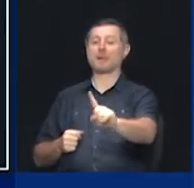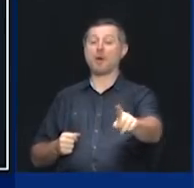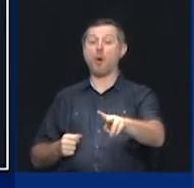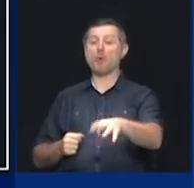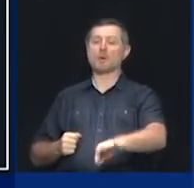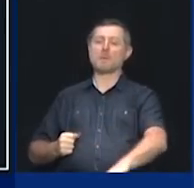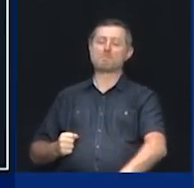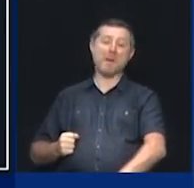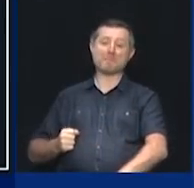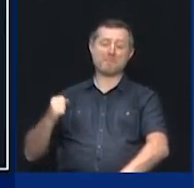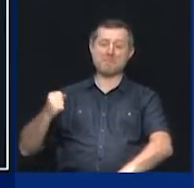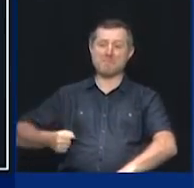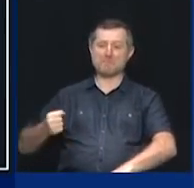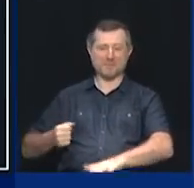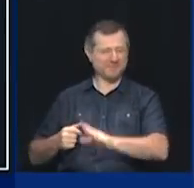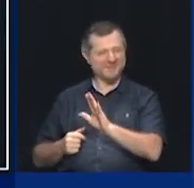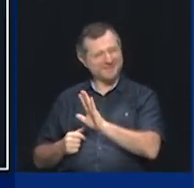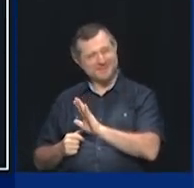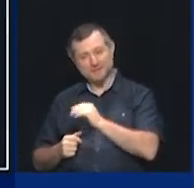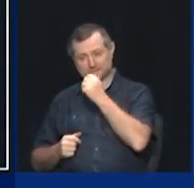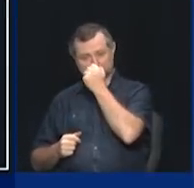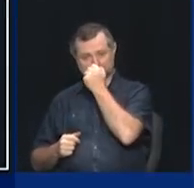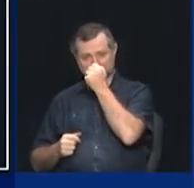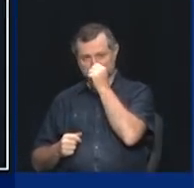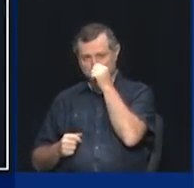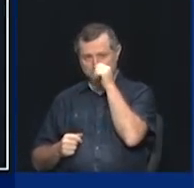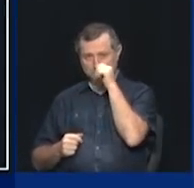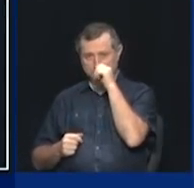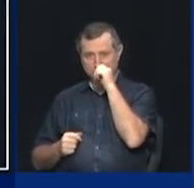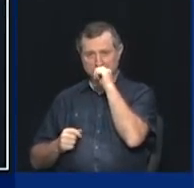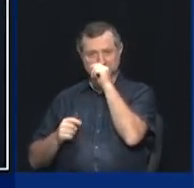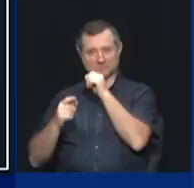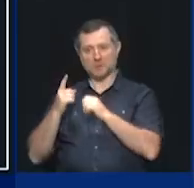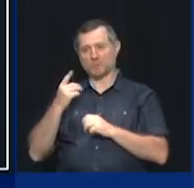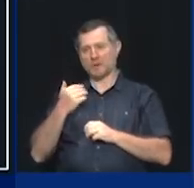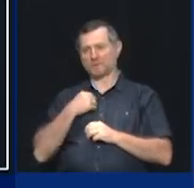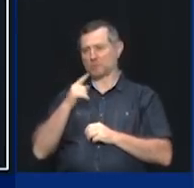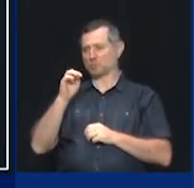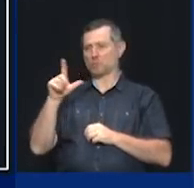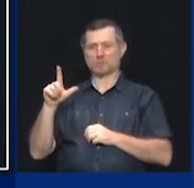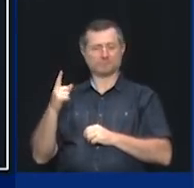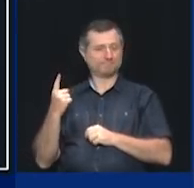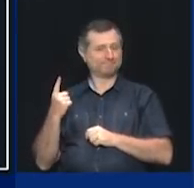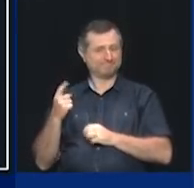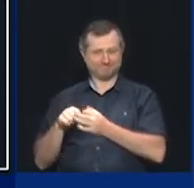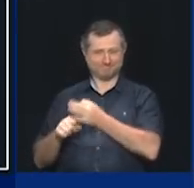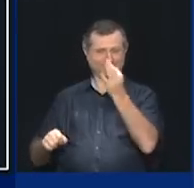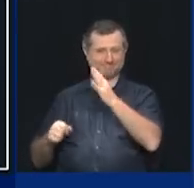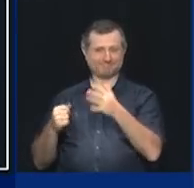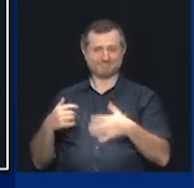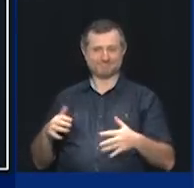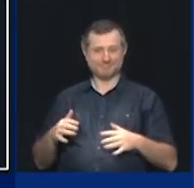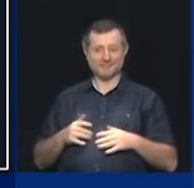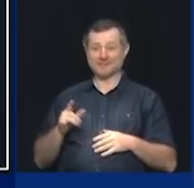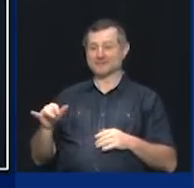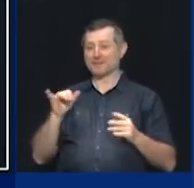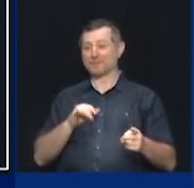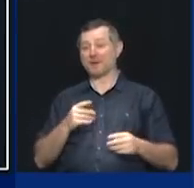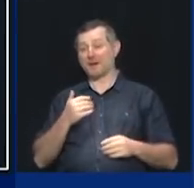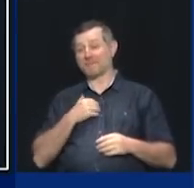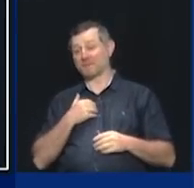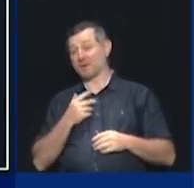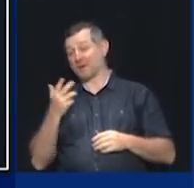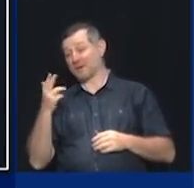have one tool. Well, you know what? When all you have are handcuffs and a gun, then